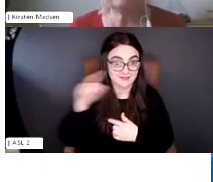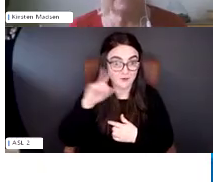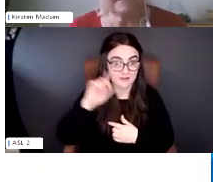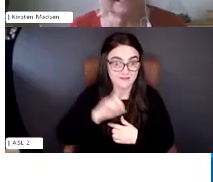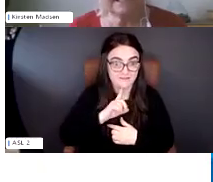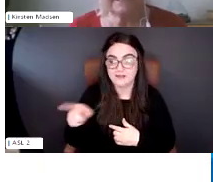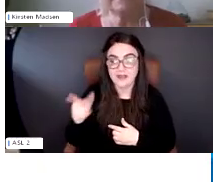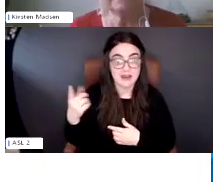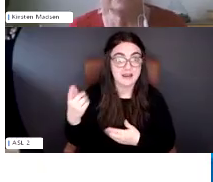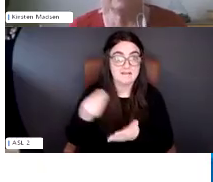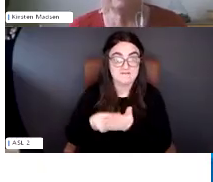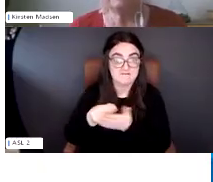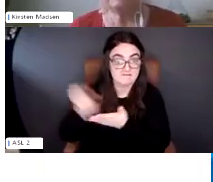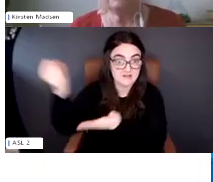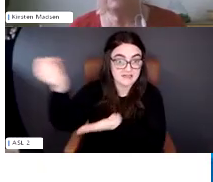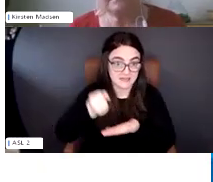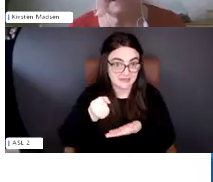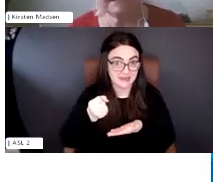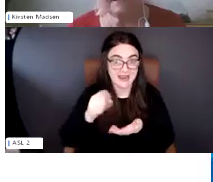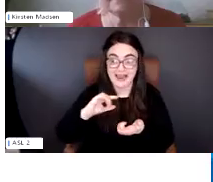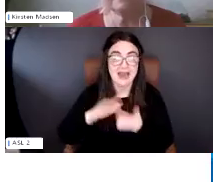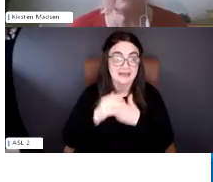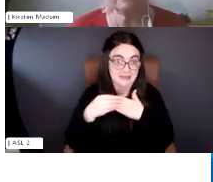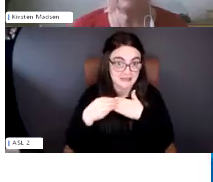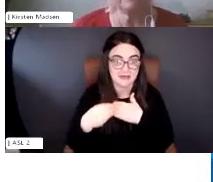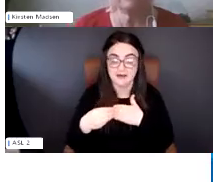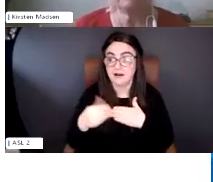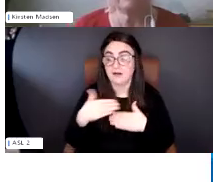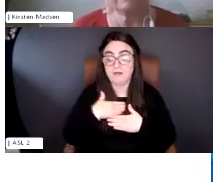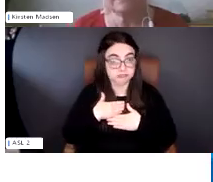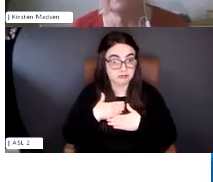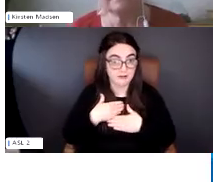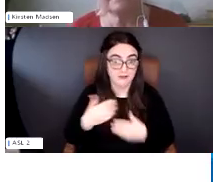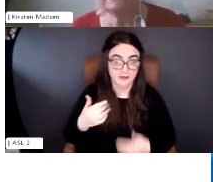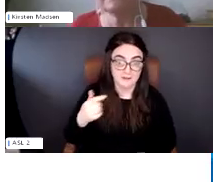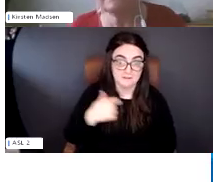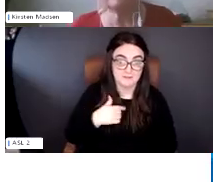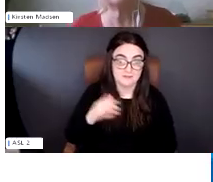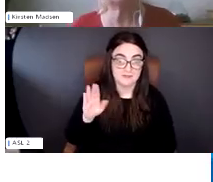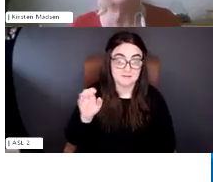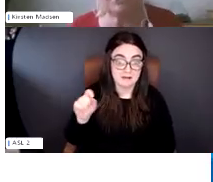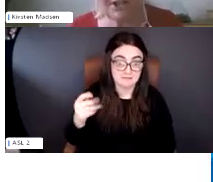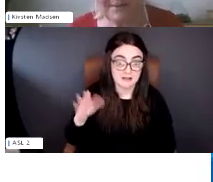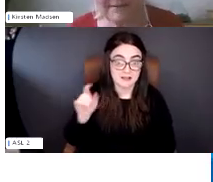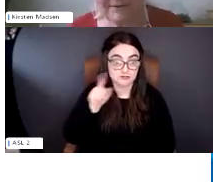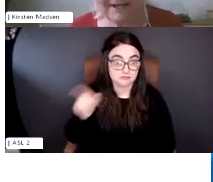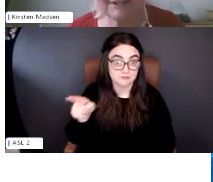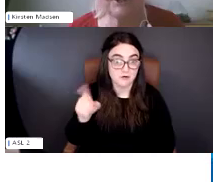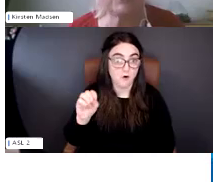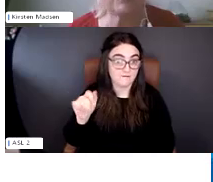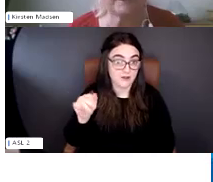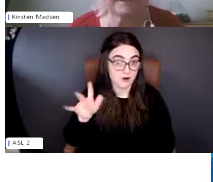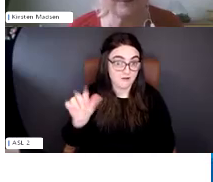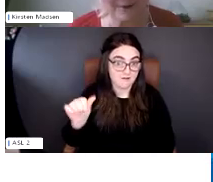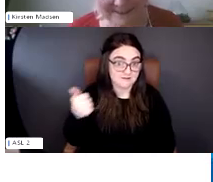they're spearheading it. And I would be amiss not to say Babette Oliveira is such a champion for it.